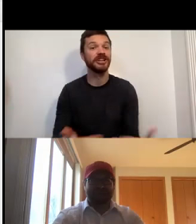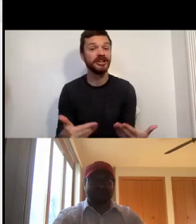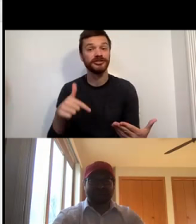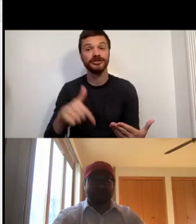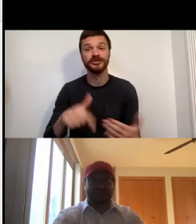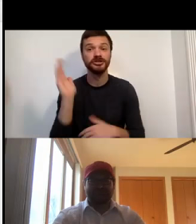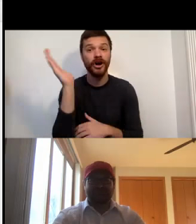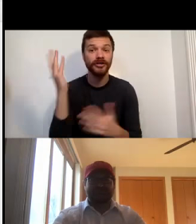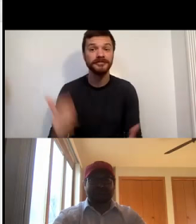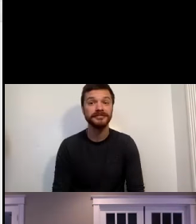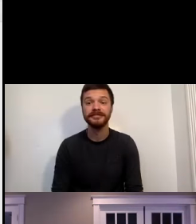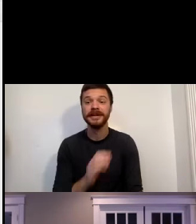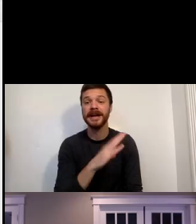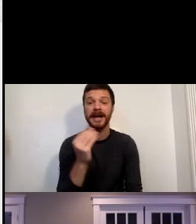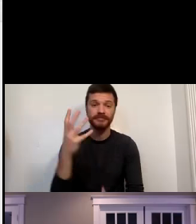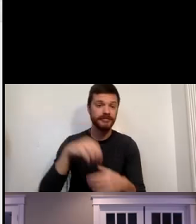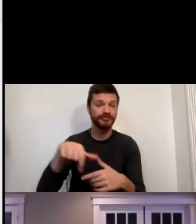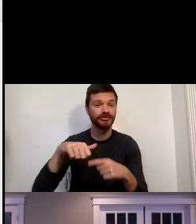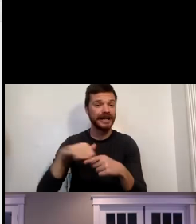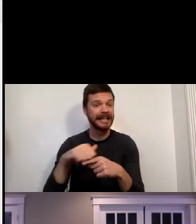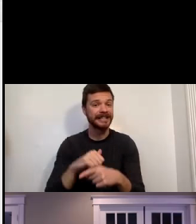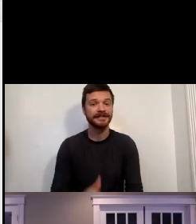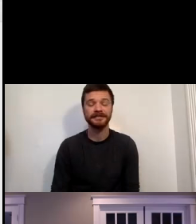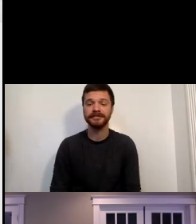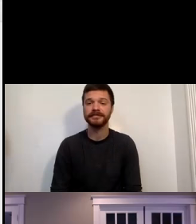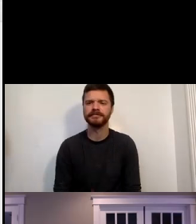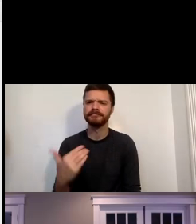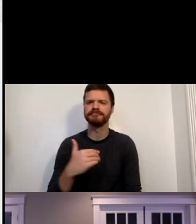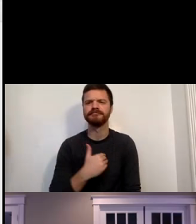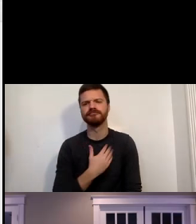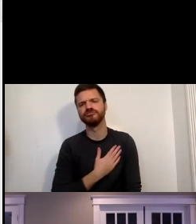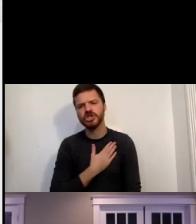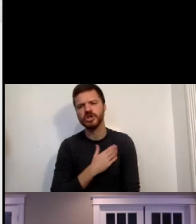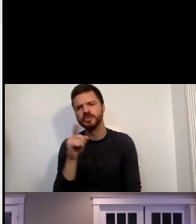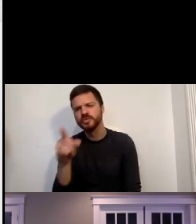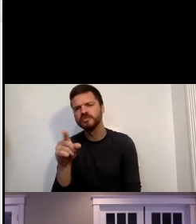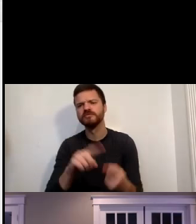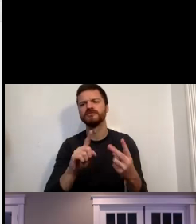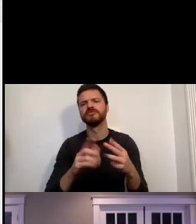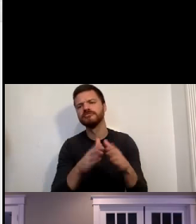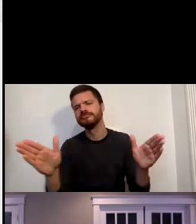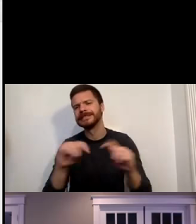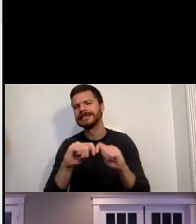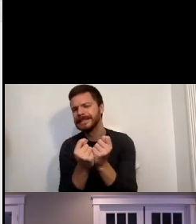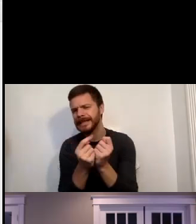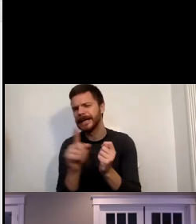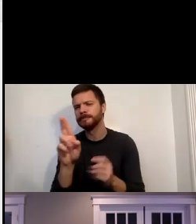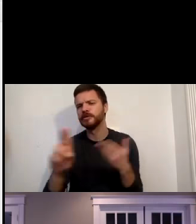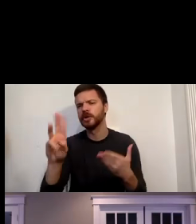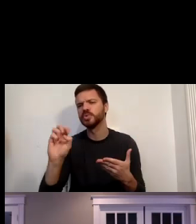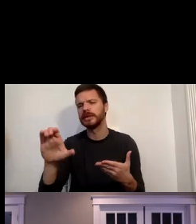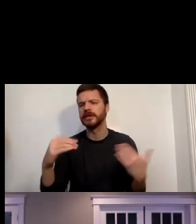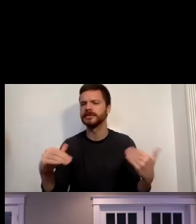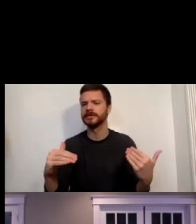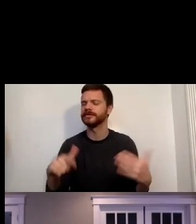and to be a part of this training, and really appreciate you and the entire team at University of Wisconsin. So this has been